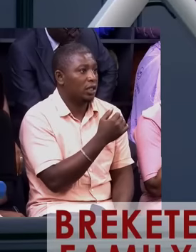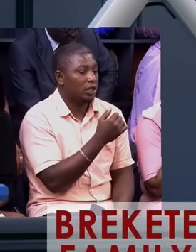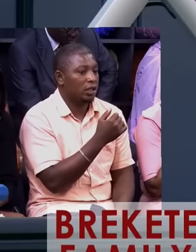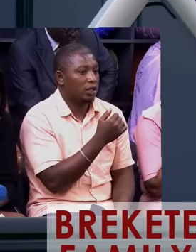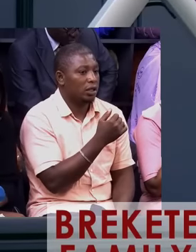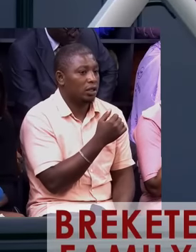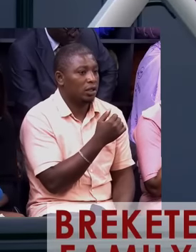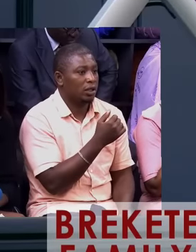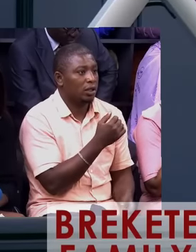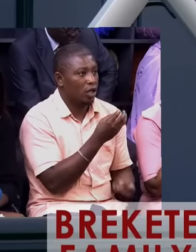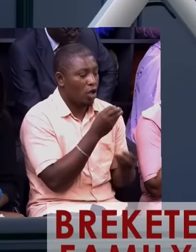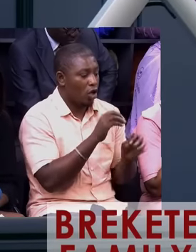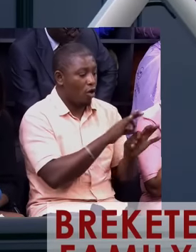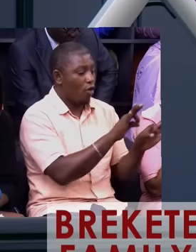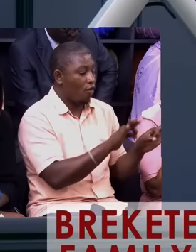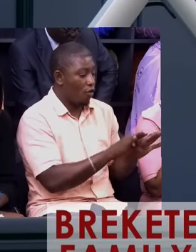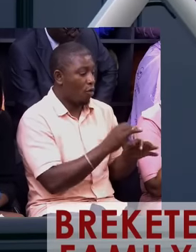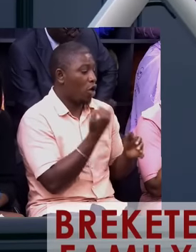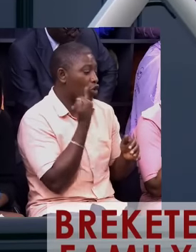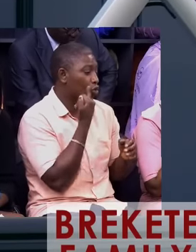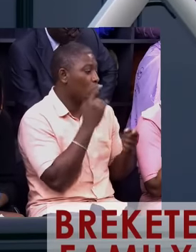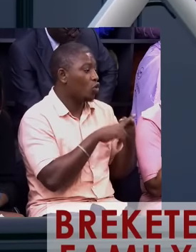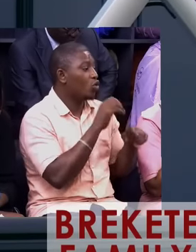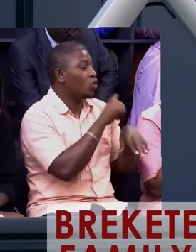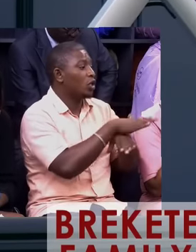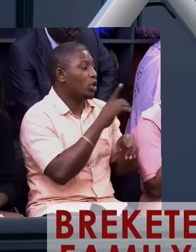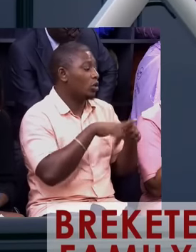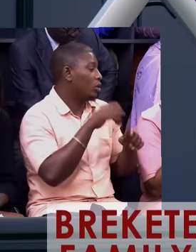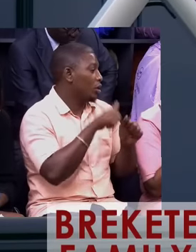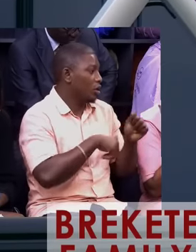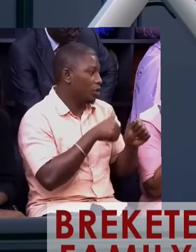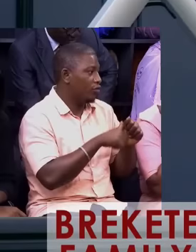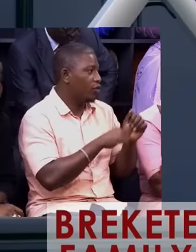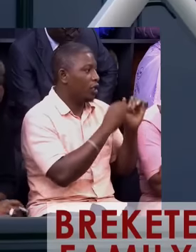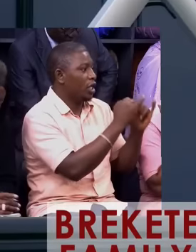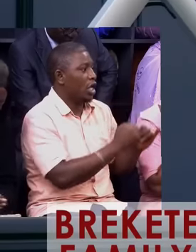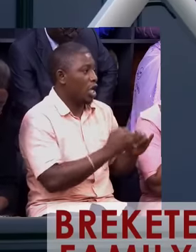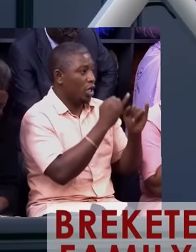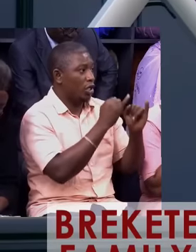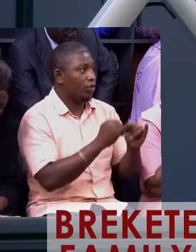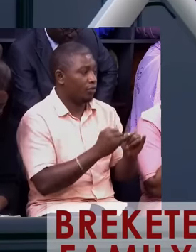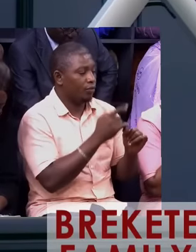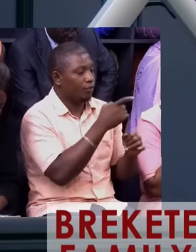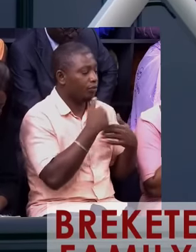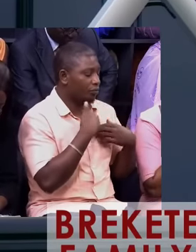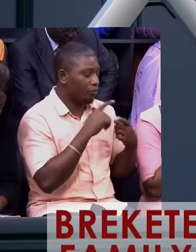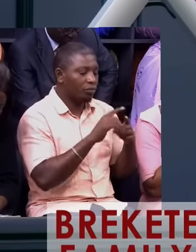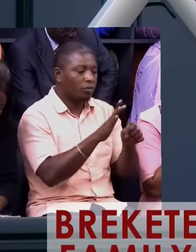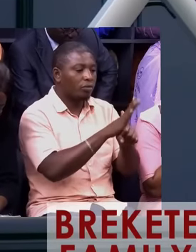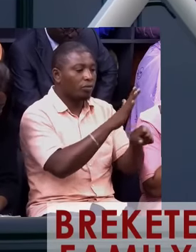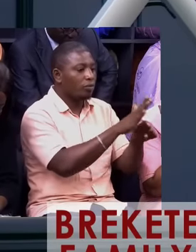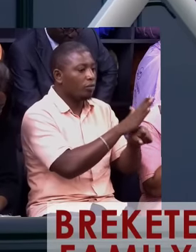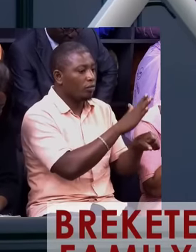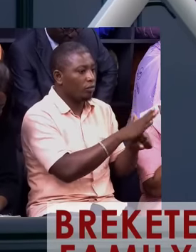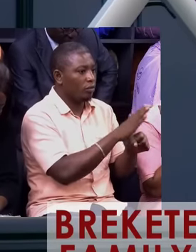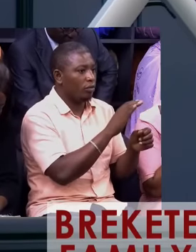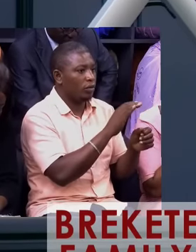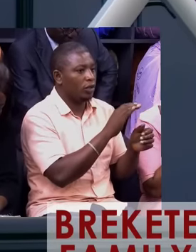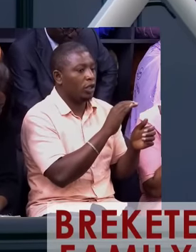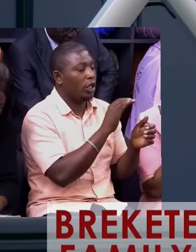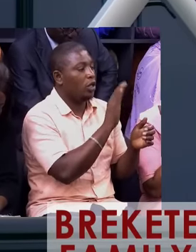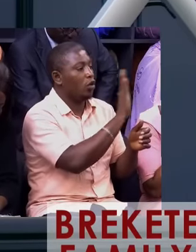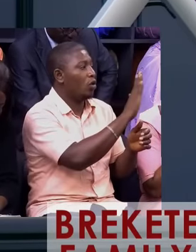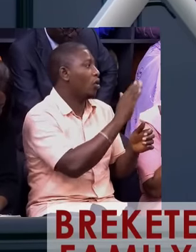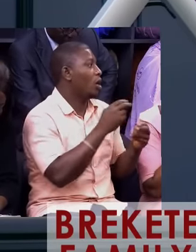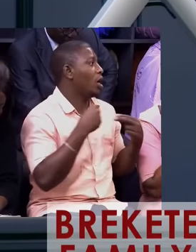are supposed to send to every individual when they are talking about everybody to come and take V that you have to fill out your history